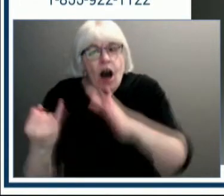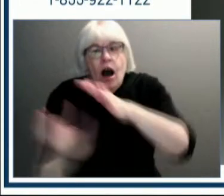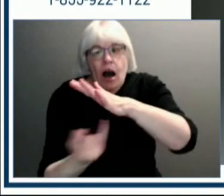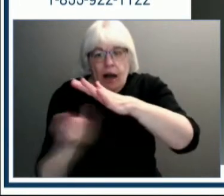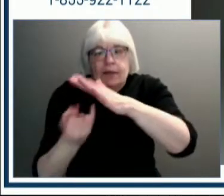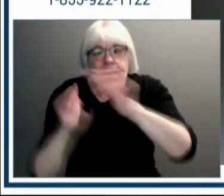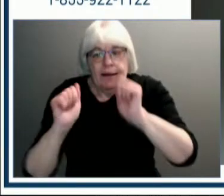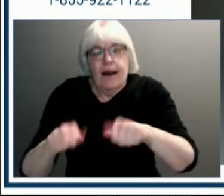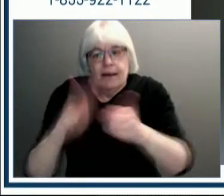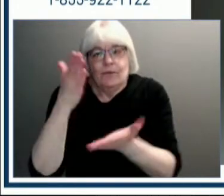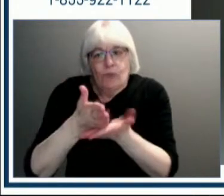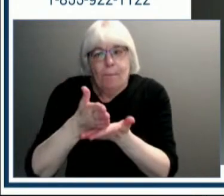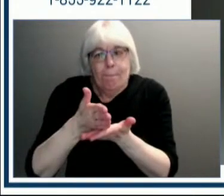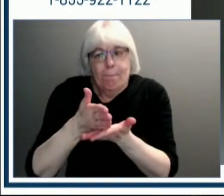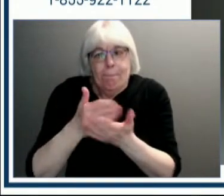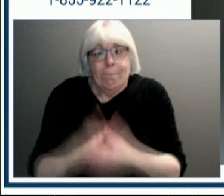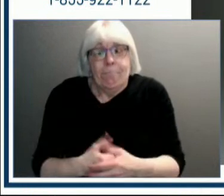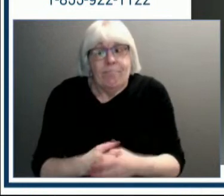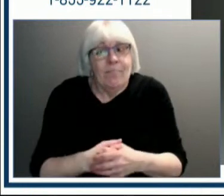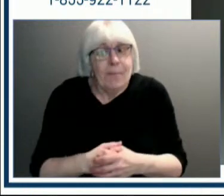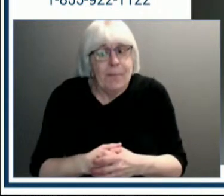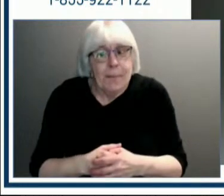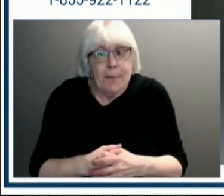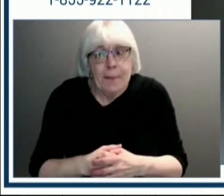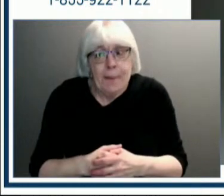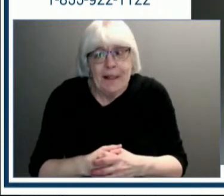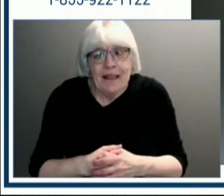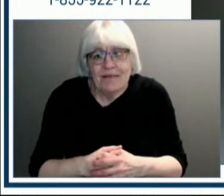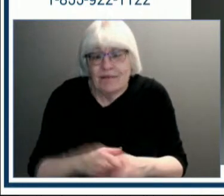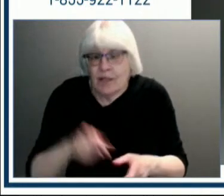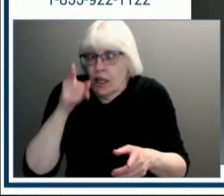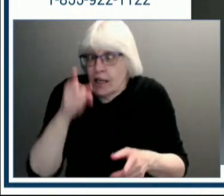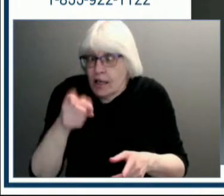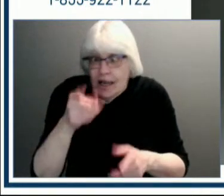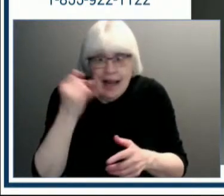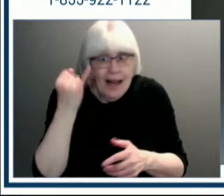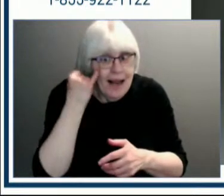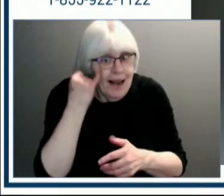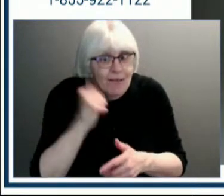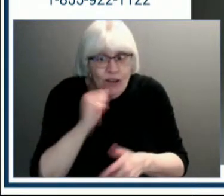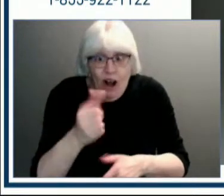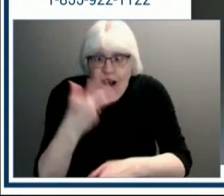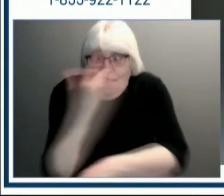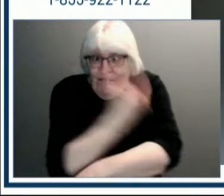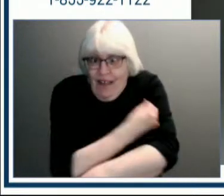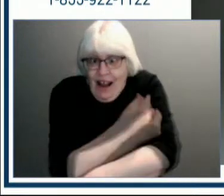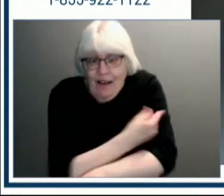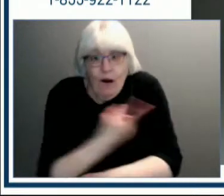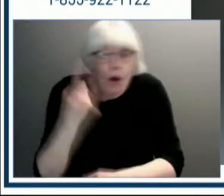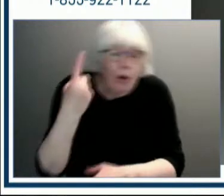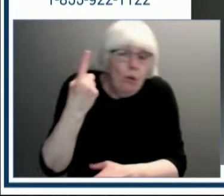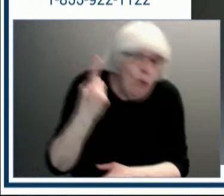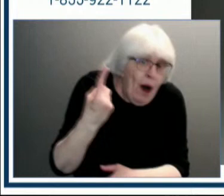an unvaccinated or partially vaccinated close contact, or again, you meet the criteria for moderate to severe immune